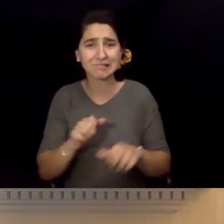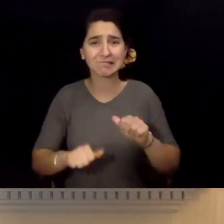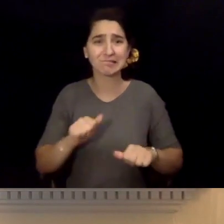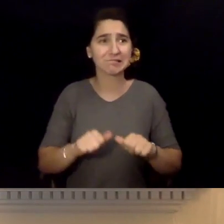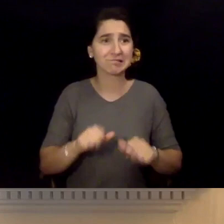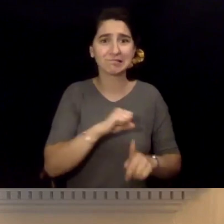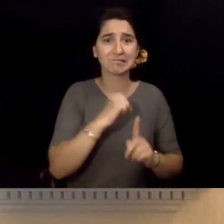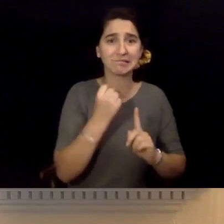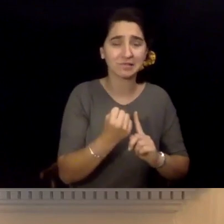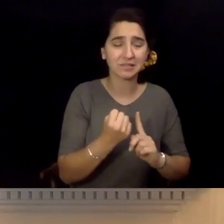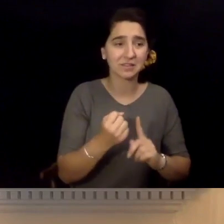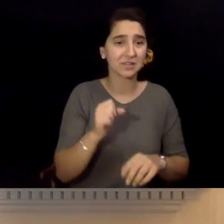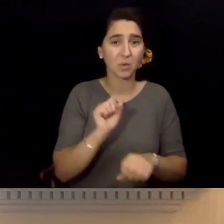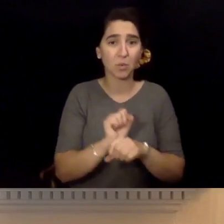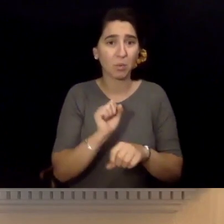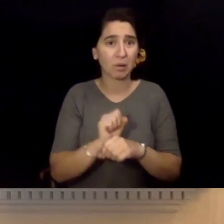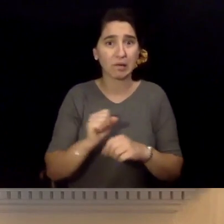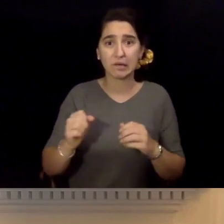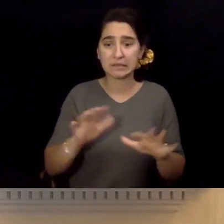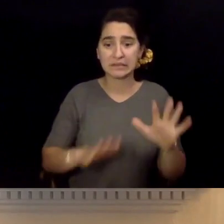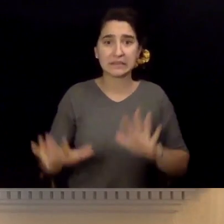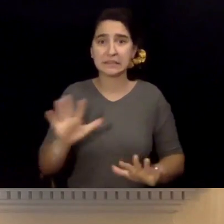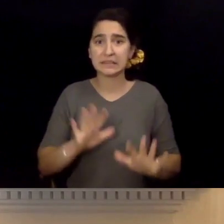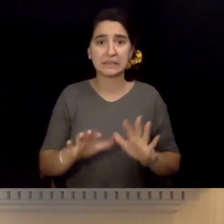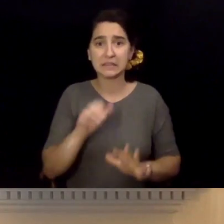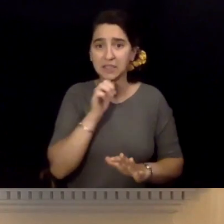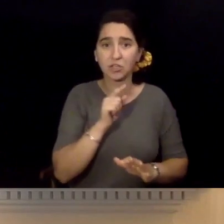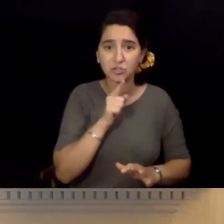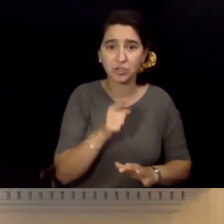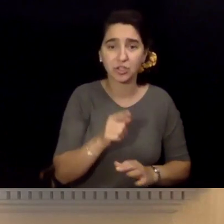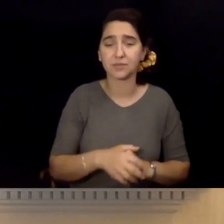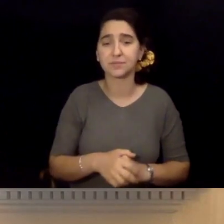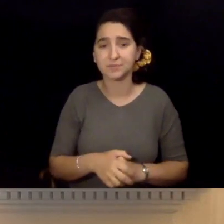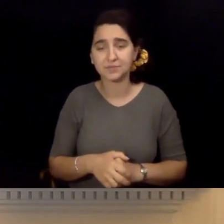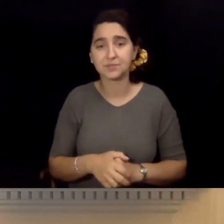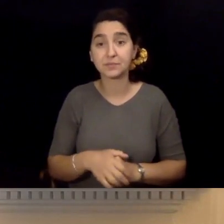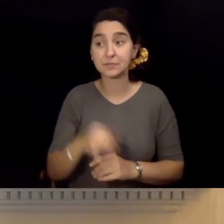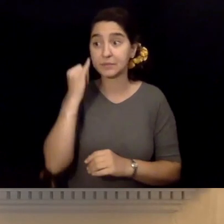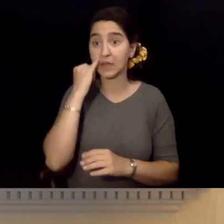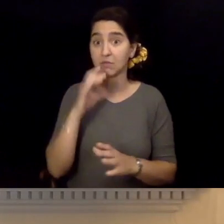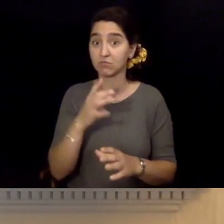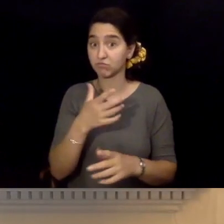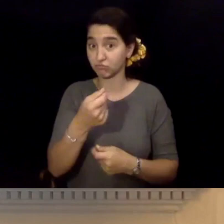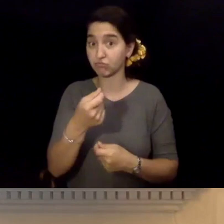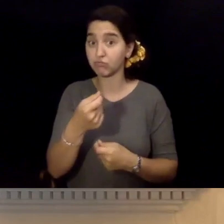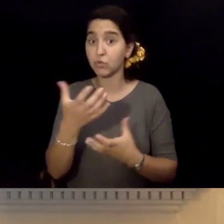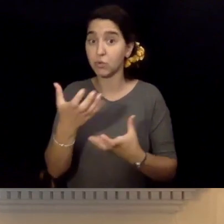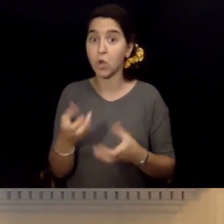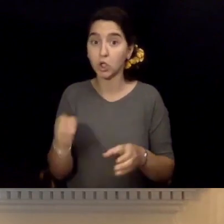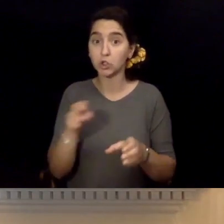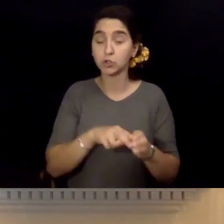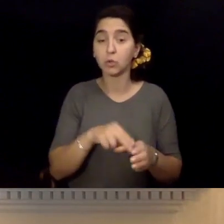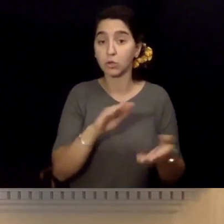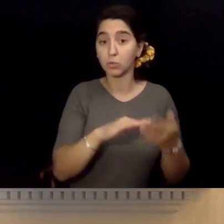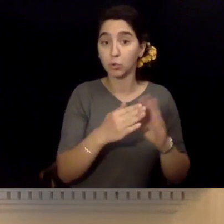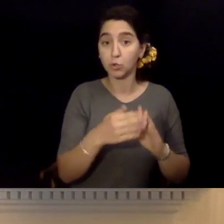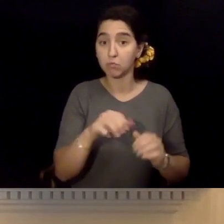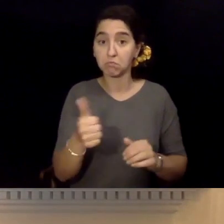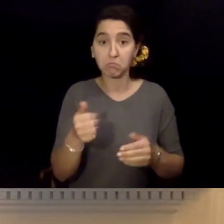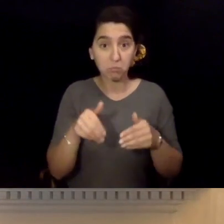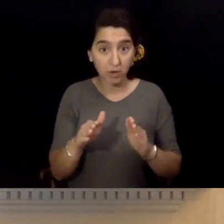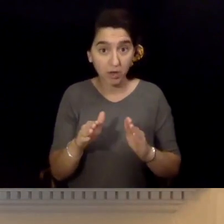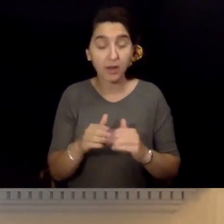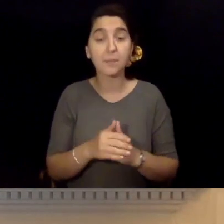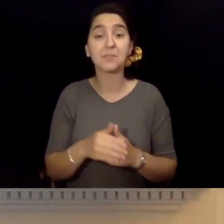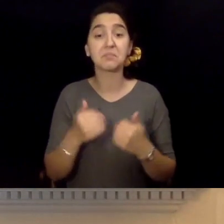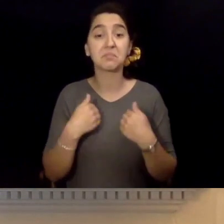when many are out of work and short of work. If you are interested in plugging into our community in